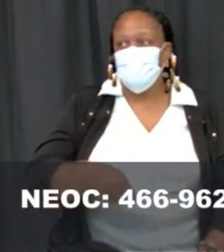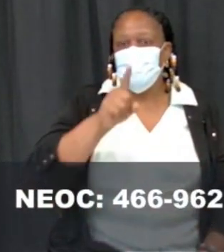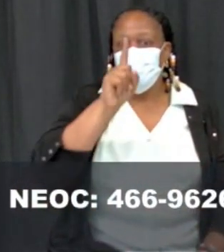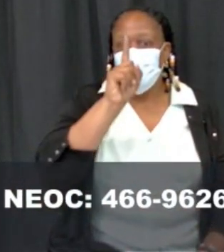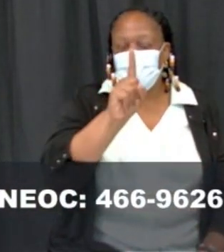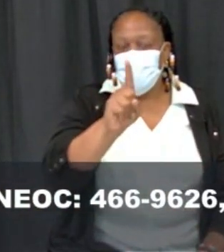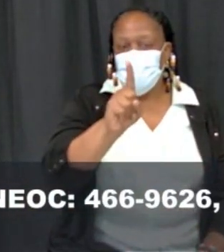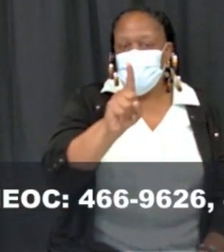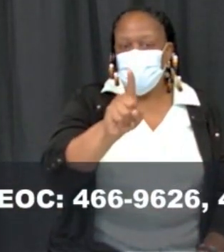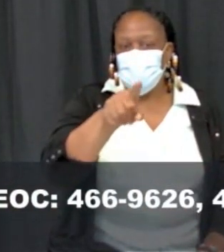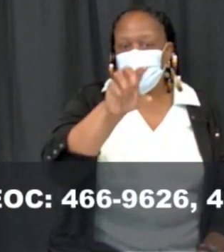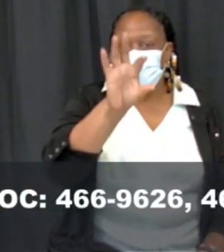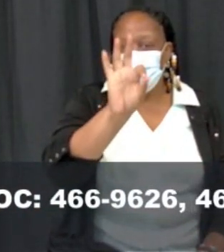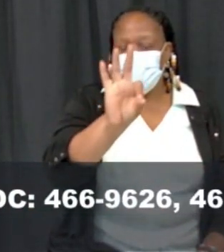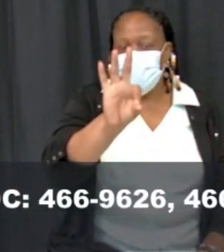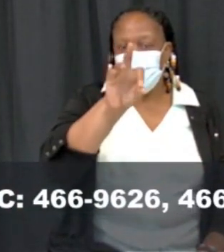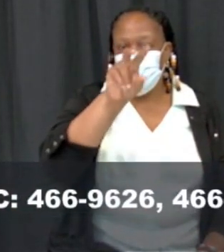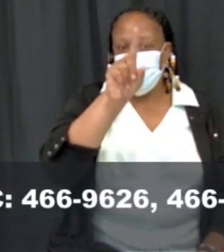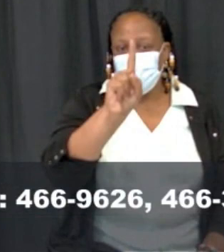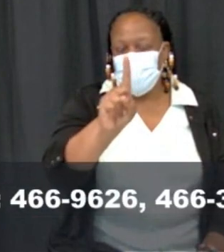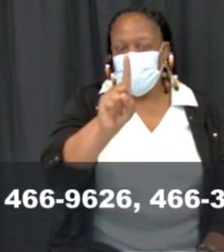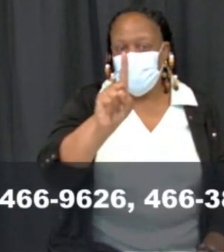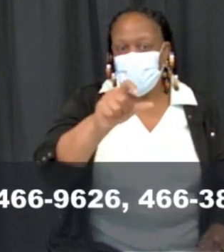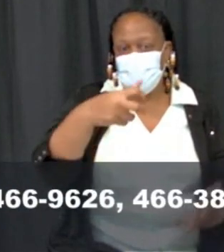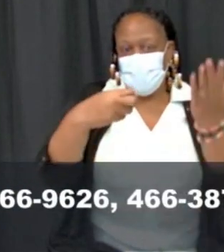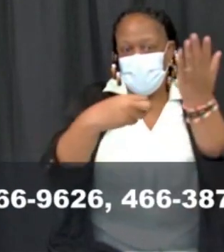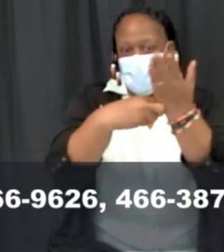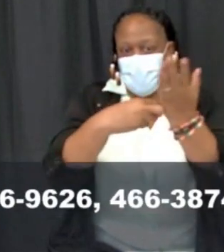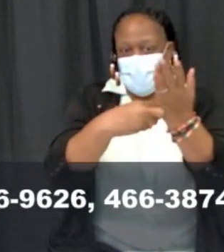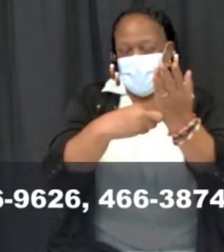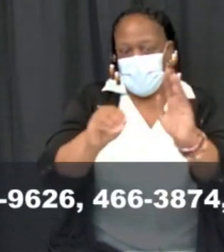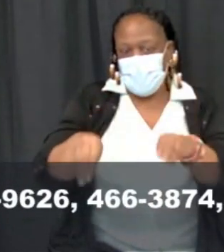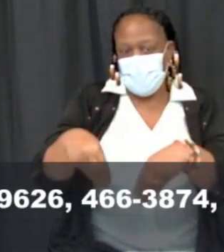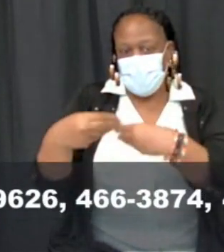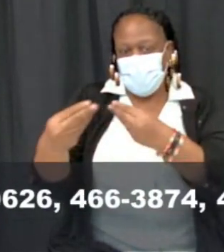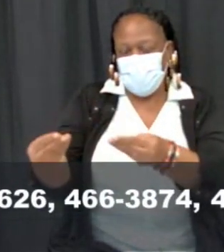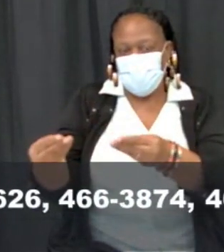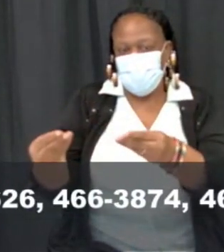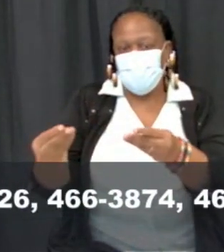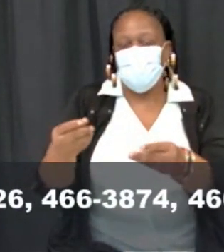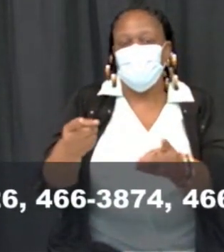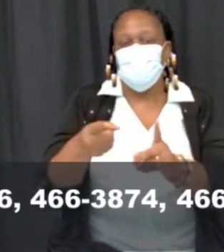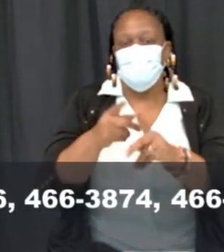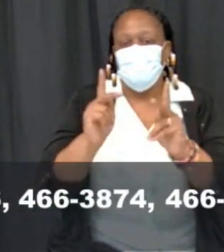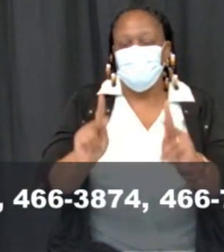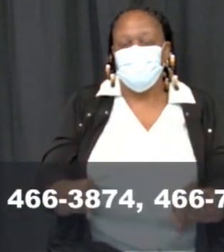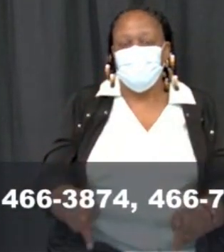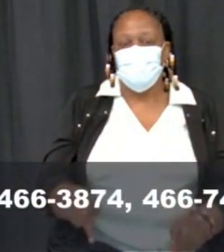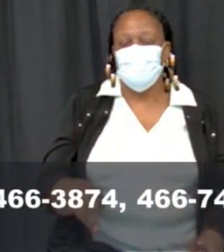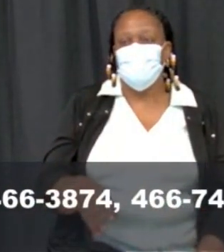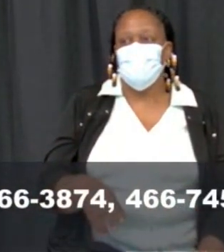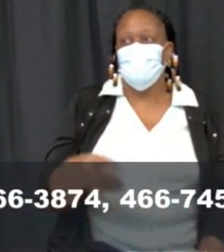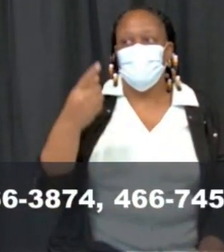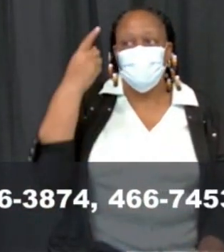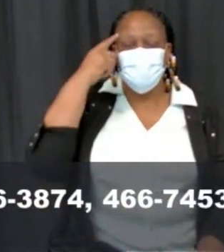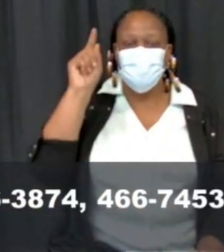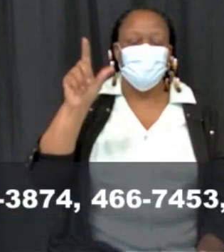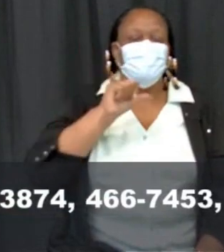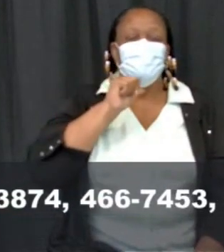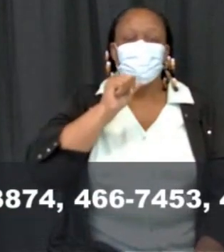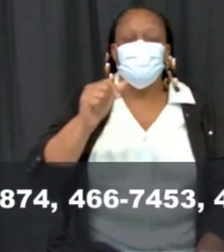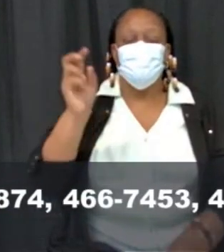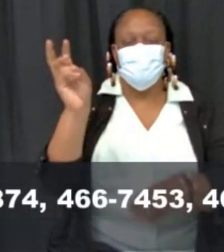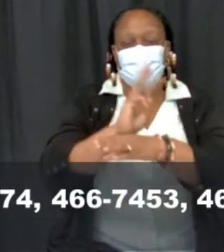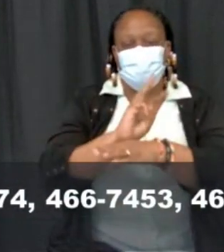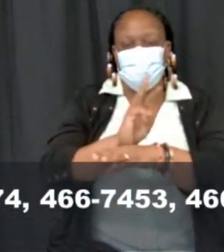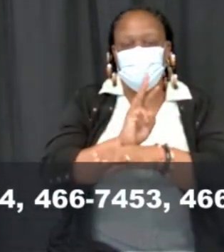191 tickets have been issued over the period May 21st to June 20th for failing to wear masks